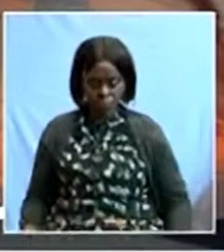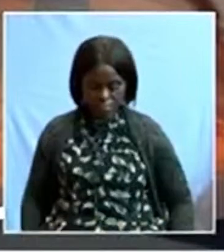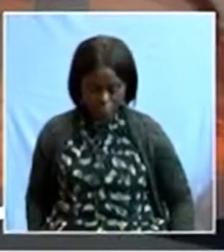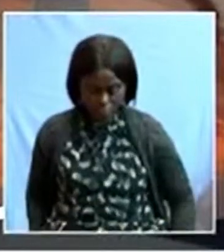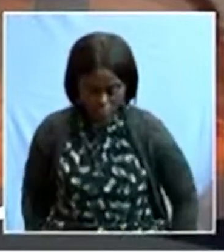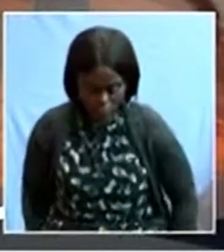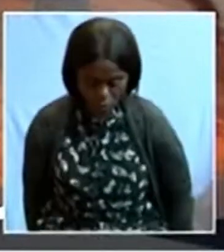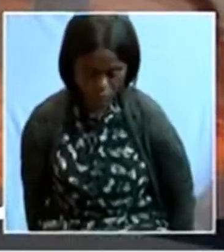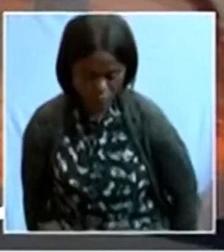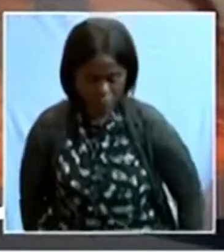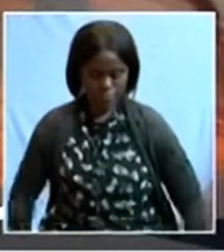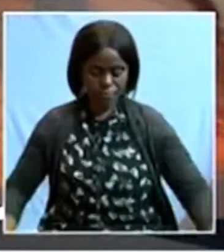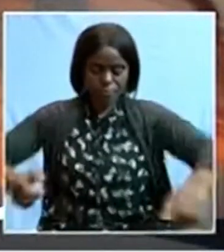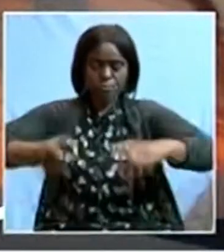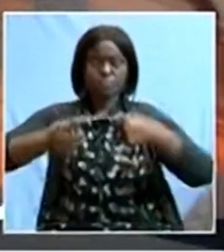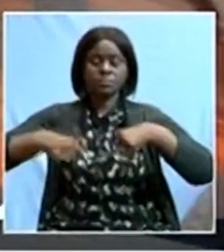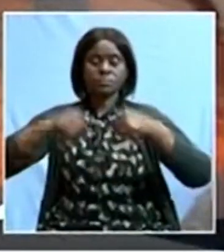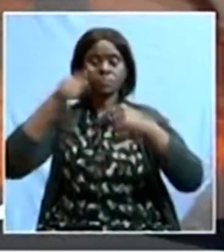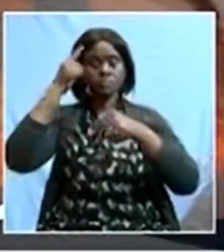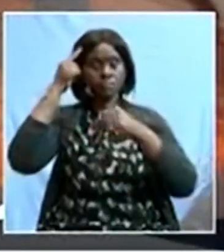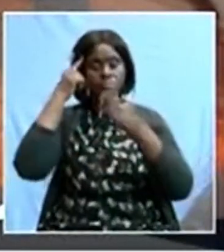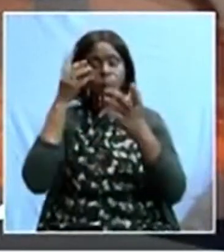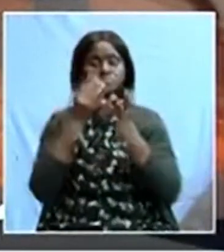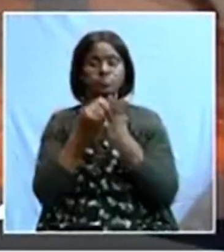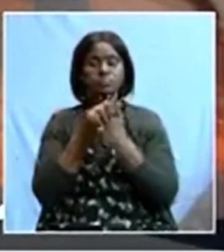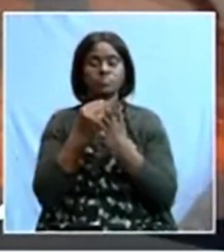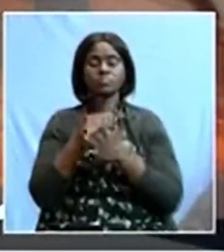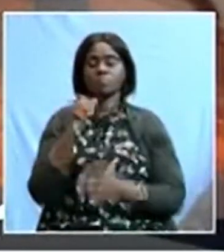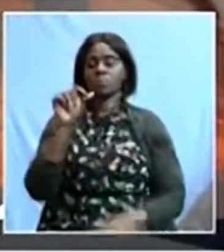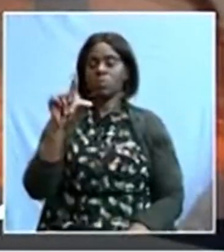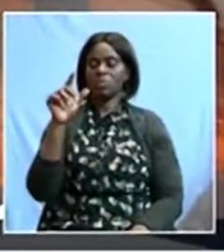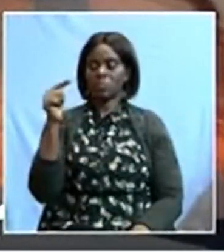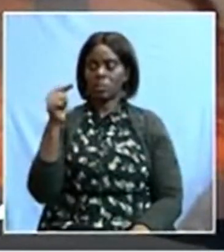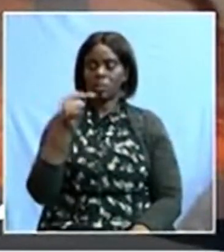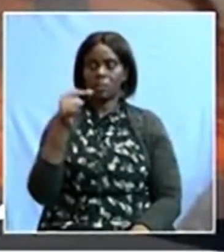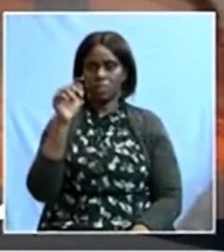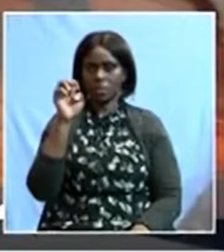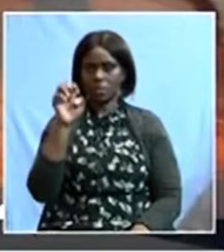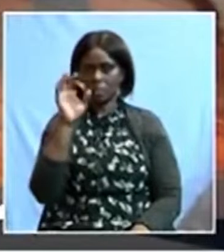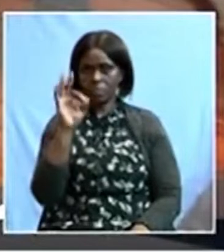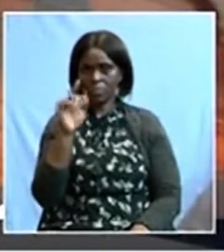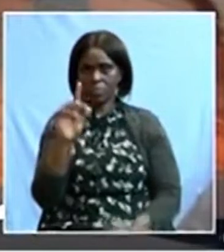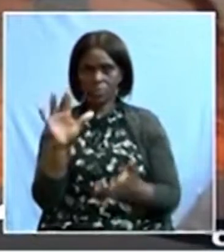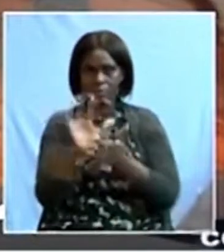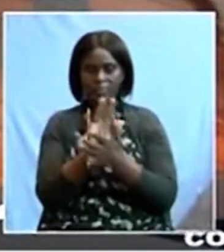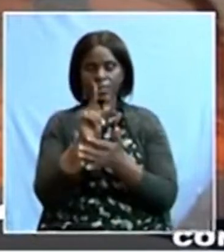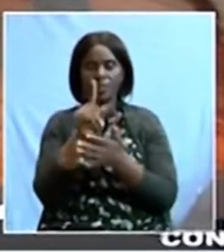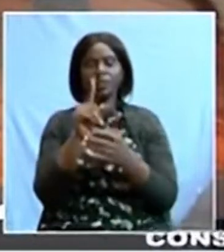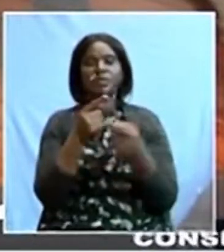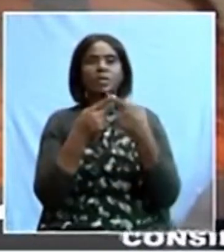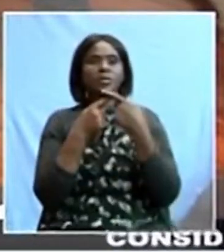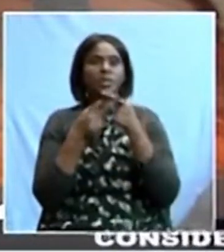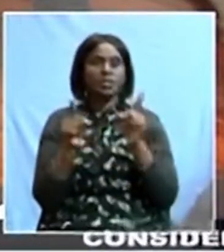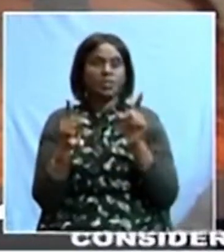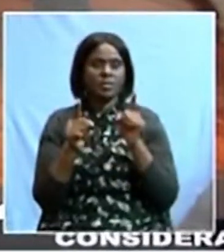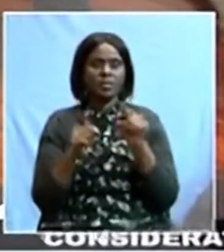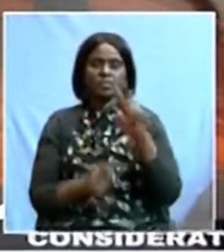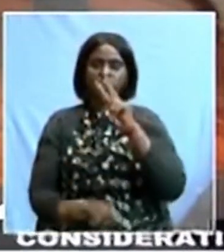Local Government Equalization Fund, cause of query on page 6. The